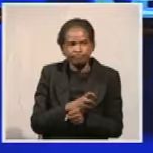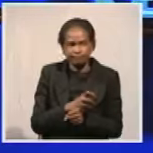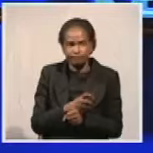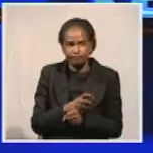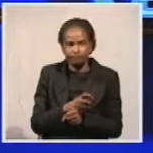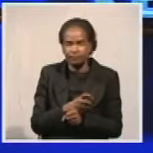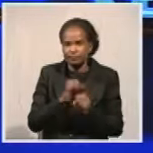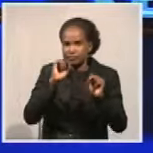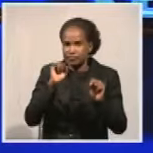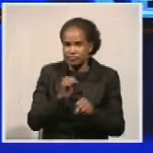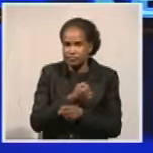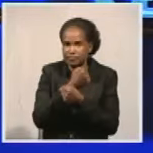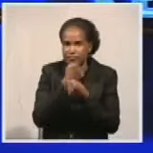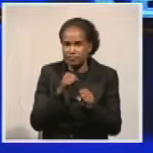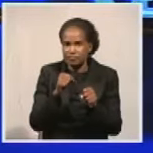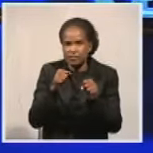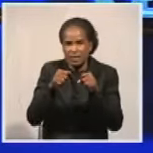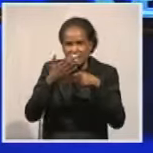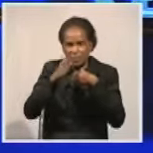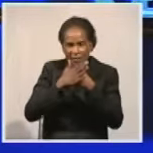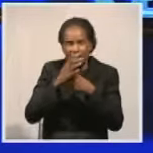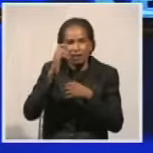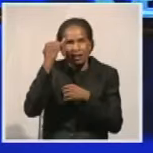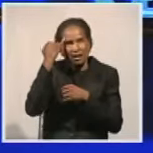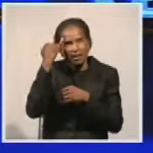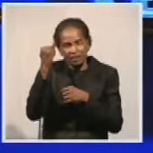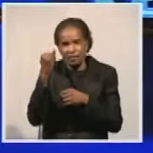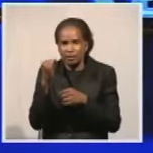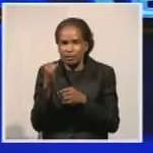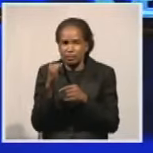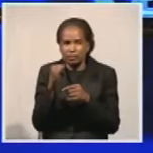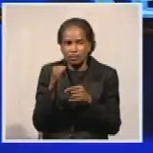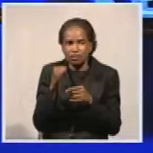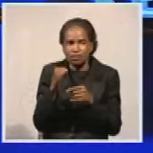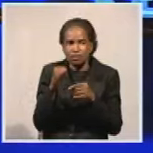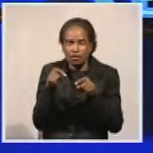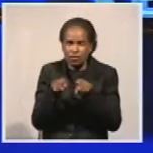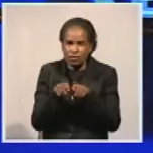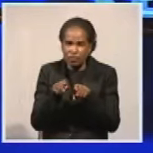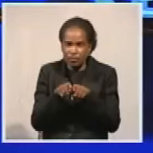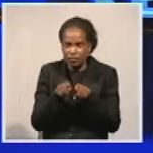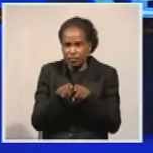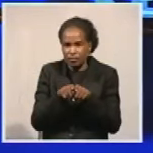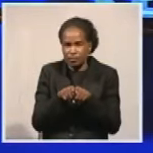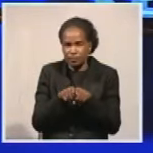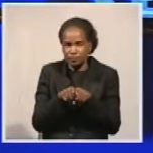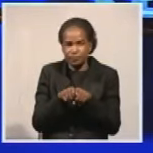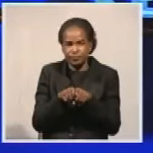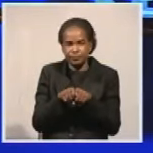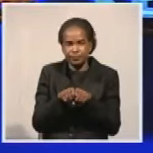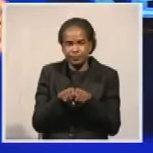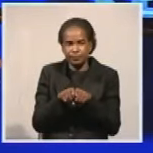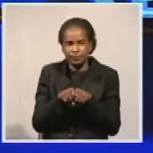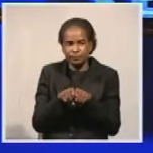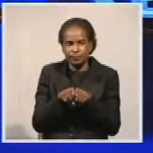back to our idea of a smaller civil service. And in actual